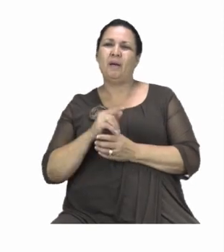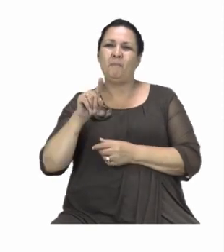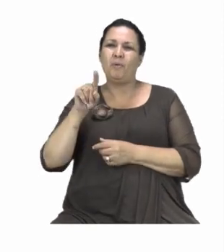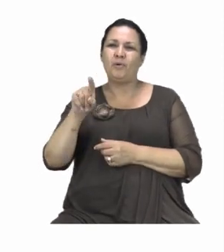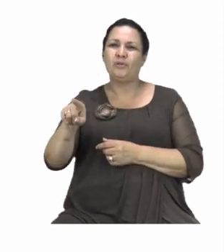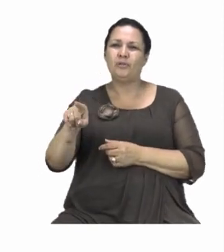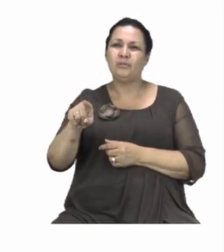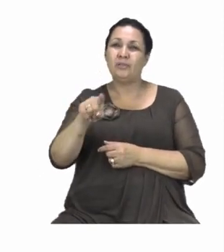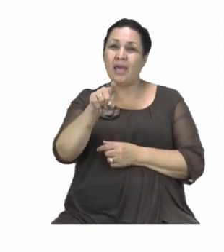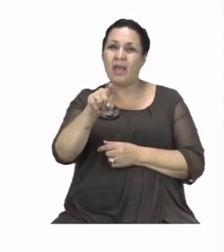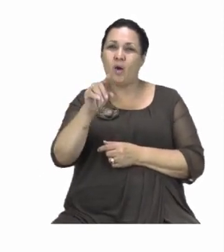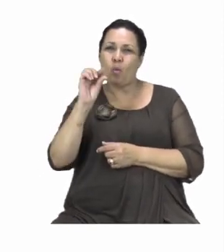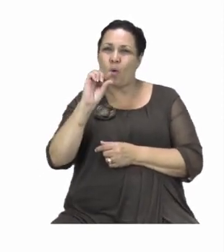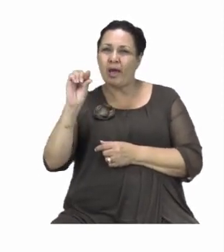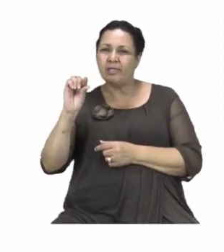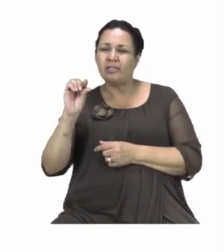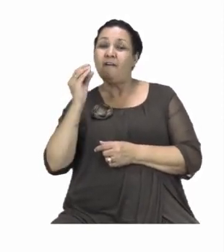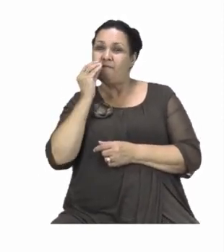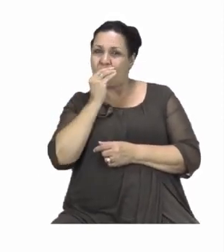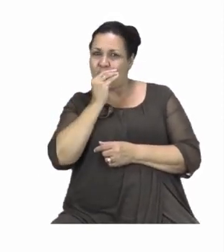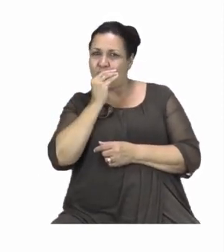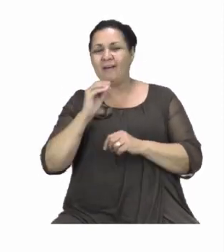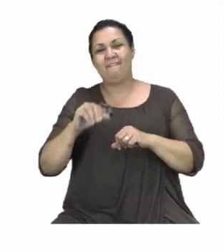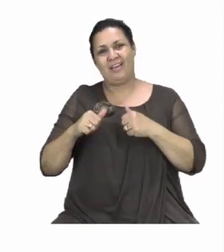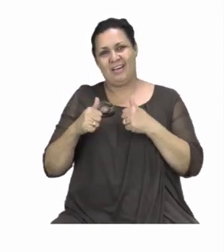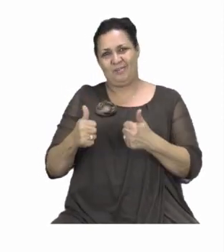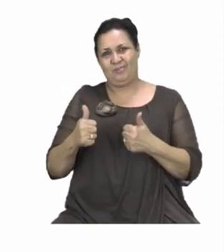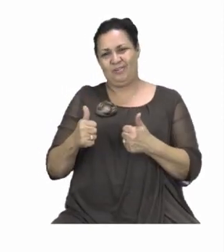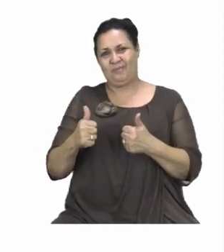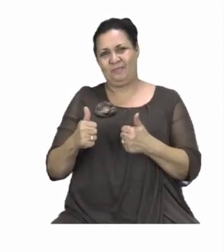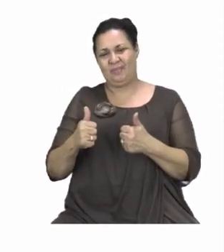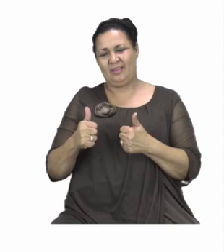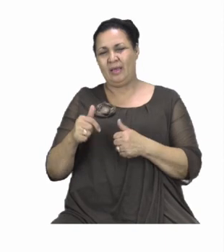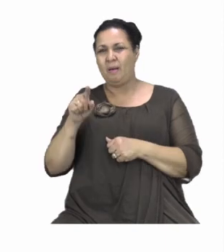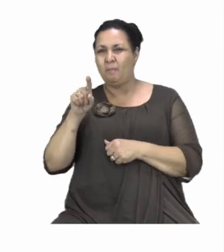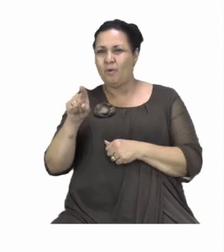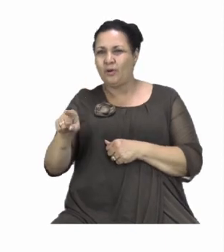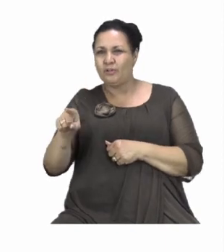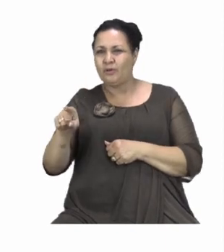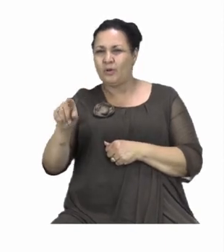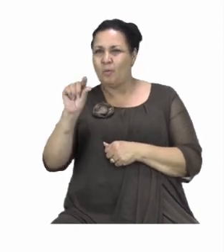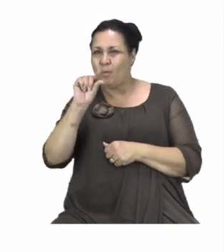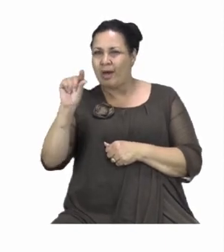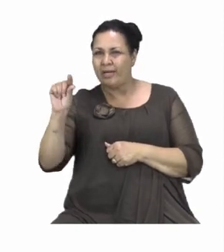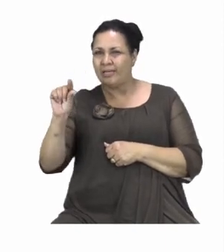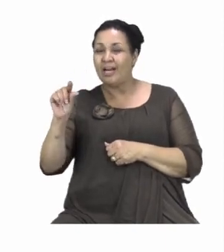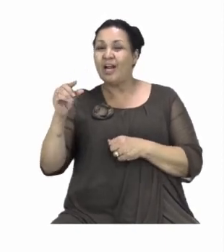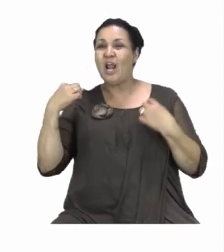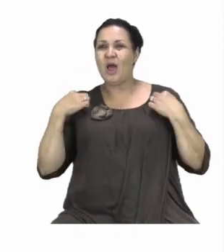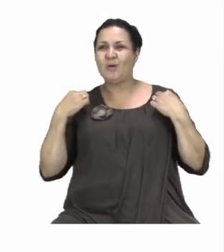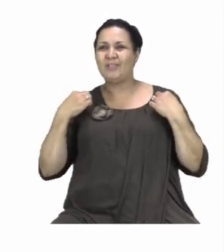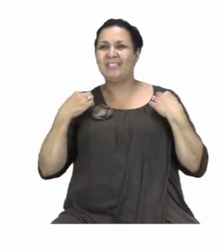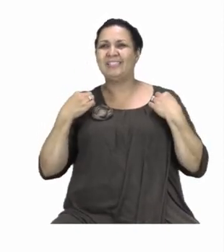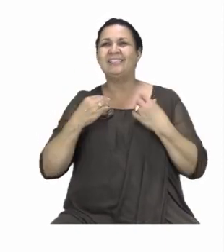food. Very good. And now point to the word clothes.